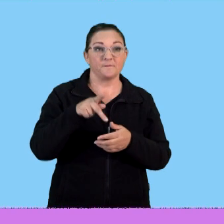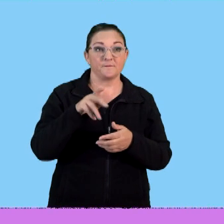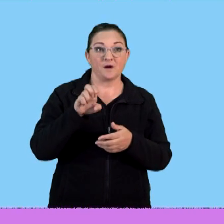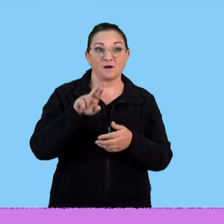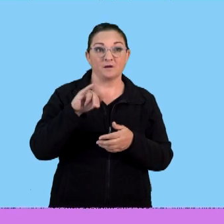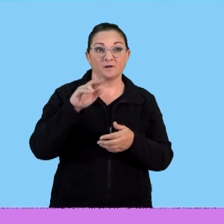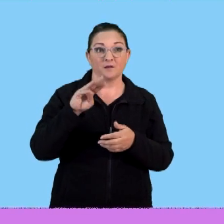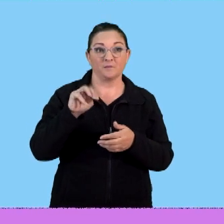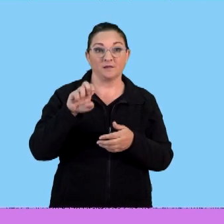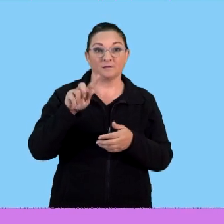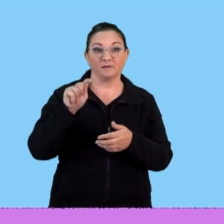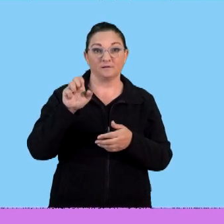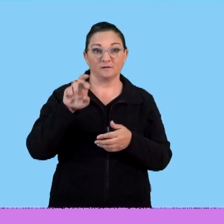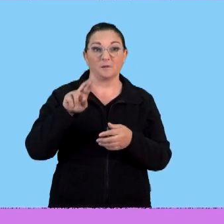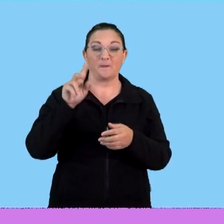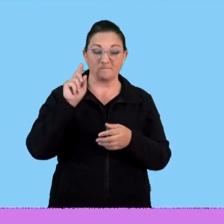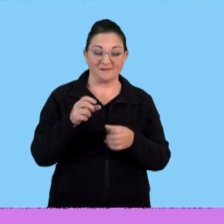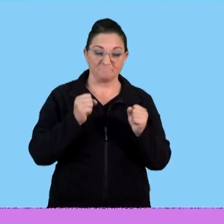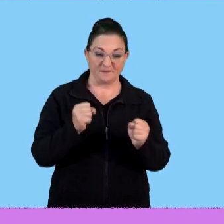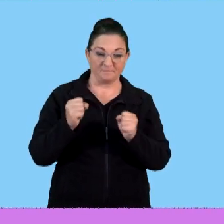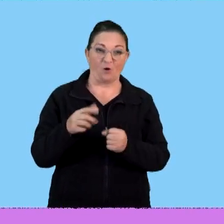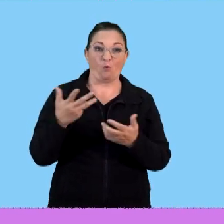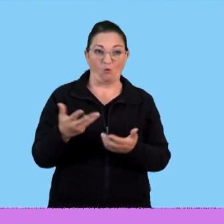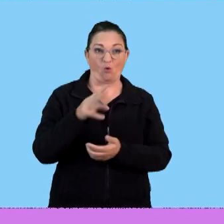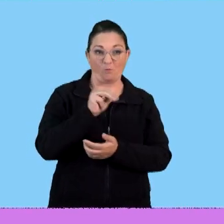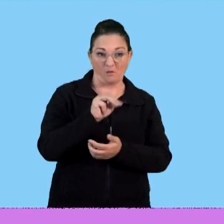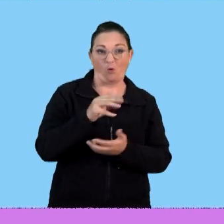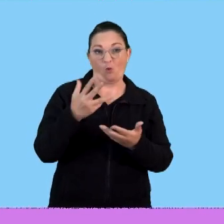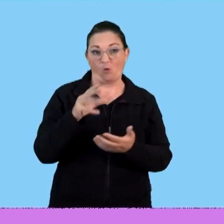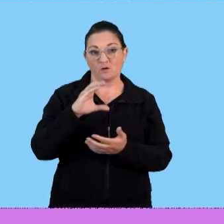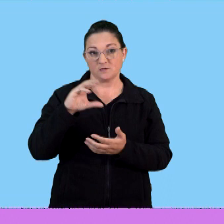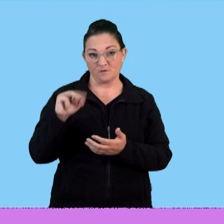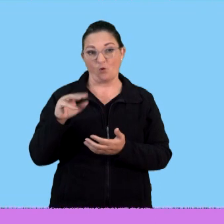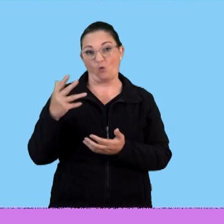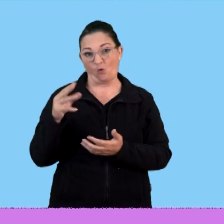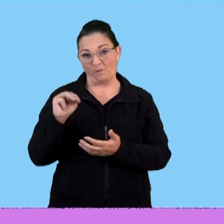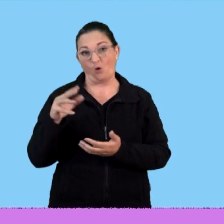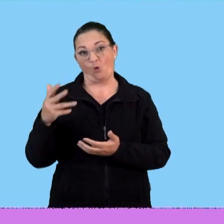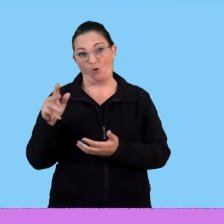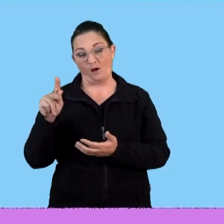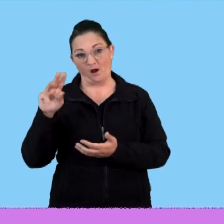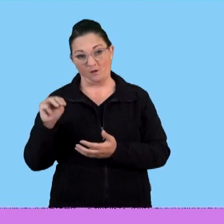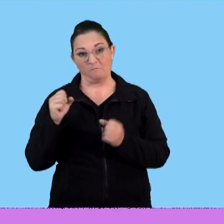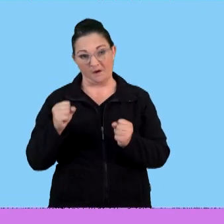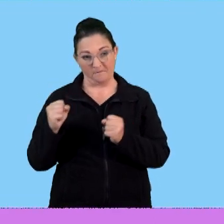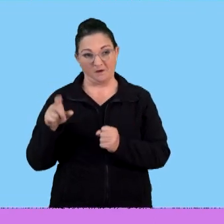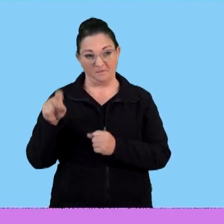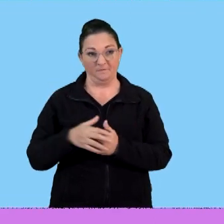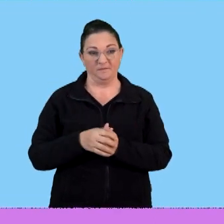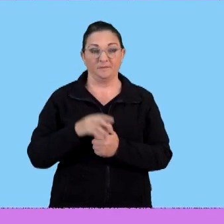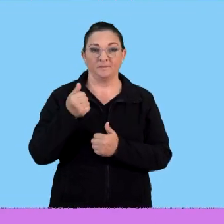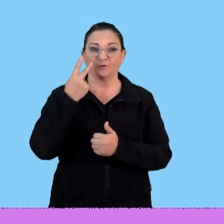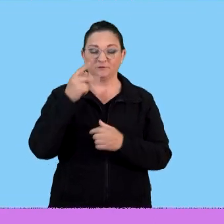is one-dimensional, it stays centimeters, millimeters, or kilometers for that matter. Okay,